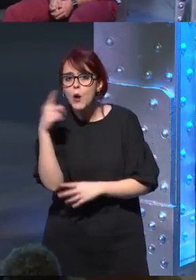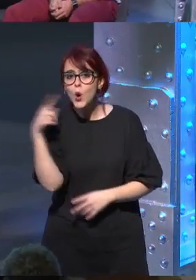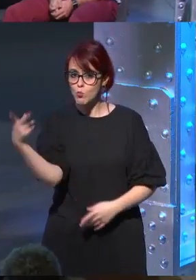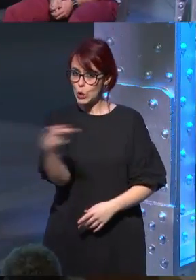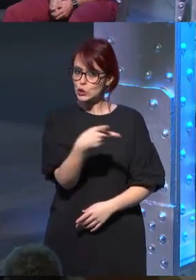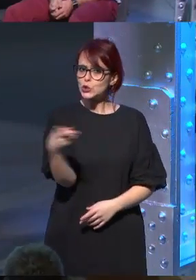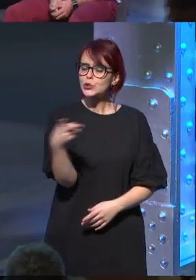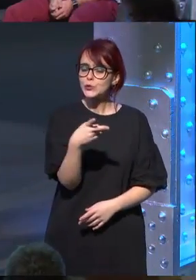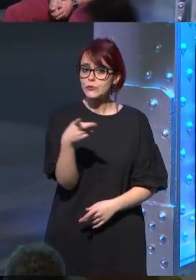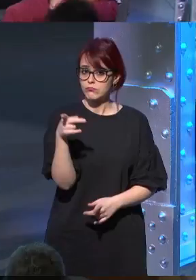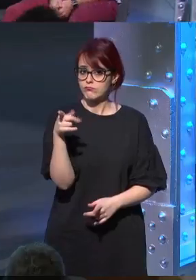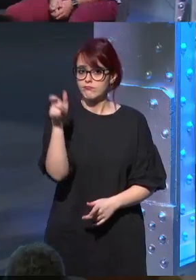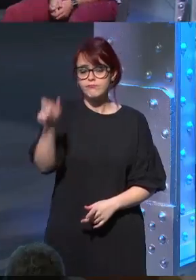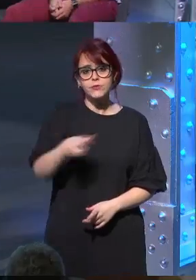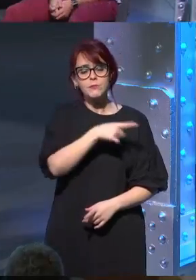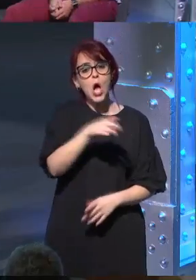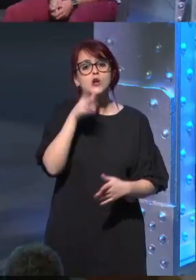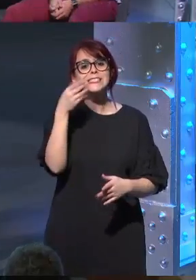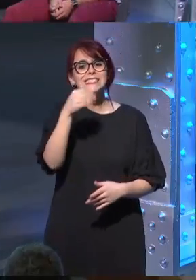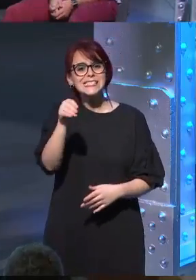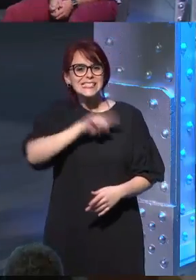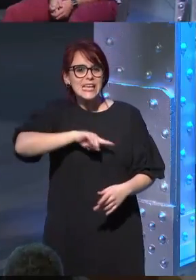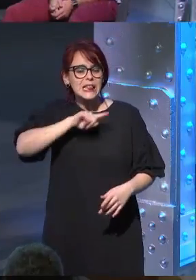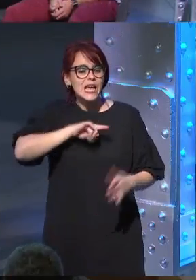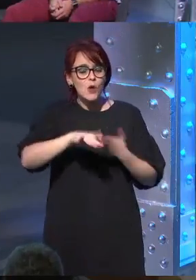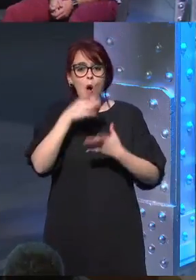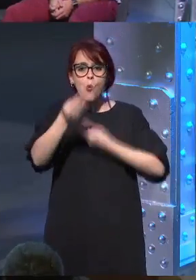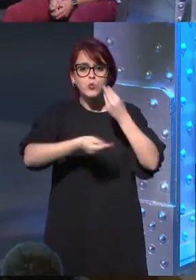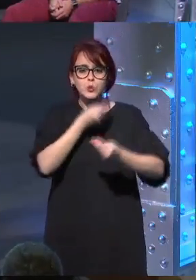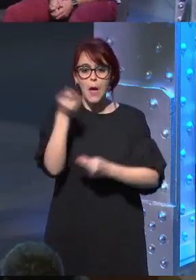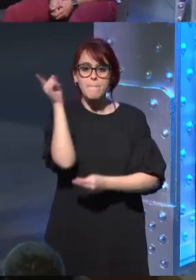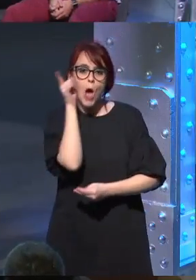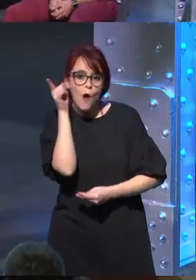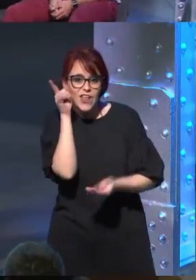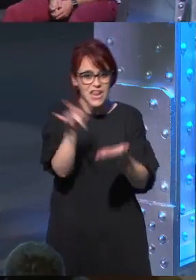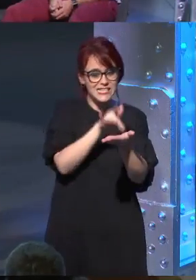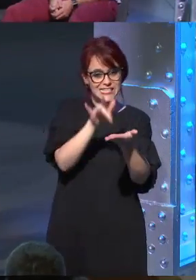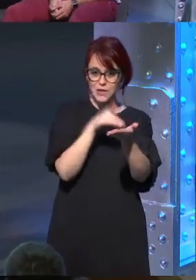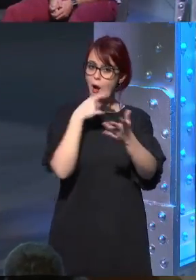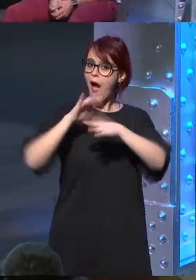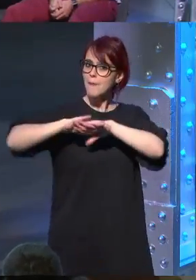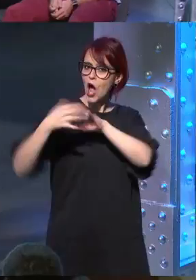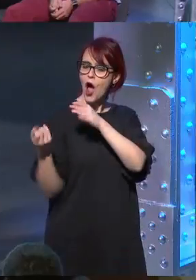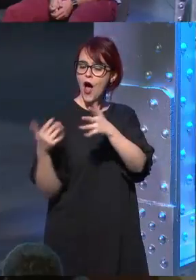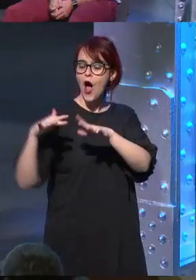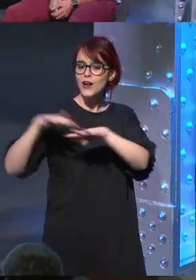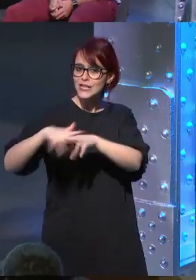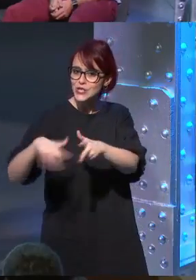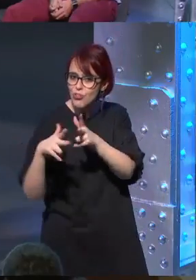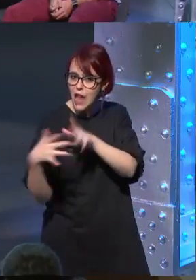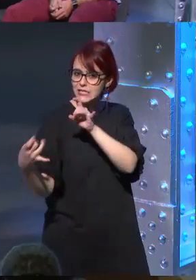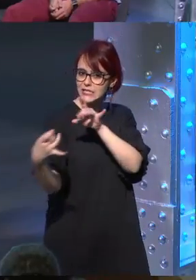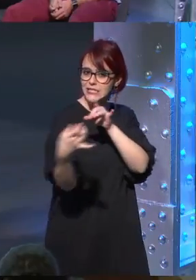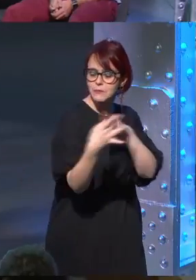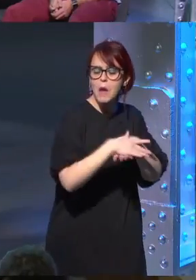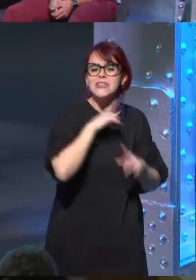before giving the floor to the rest of the speakers is if you feel that when you browse through the internet, when you use mobile apps, when you chat with